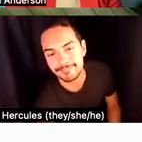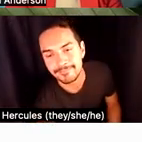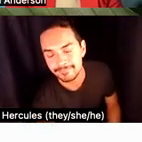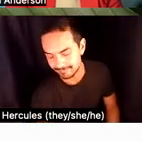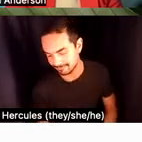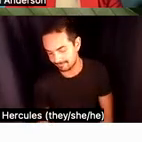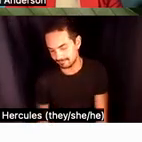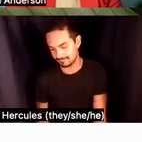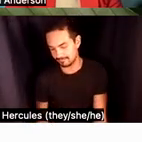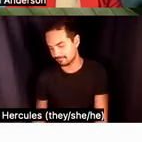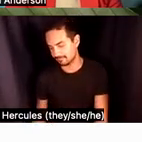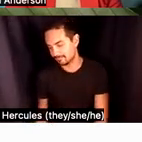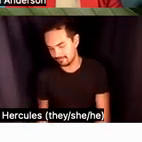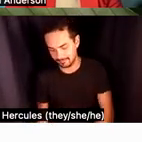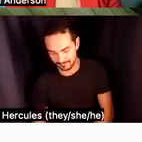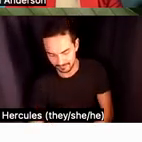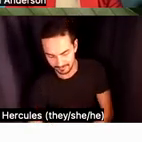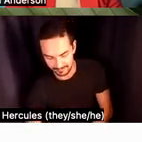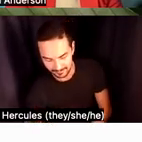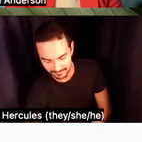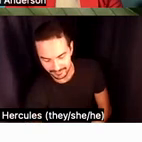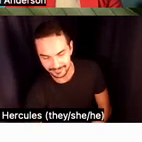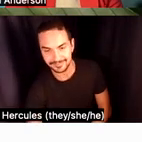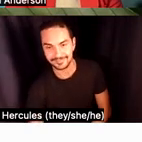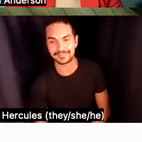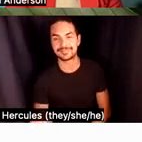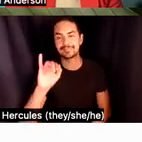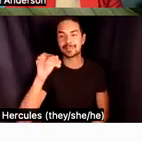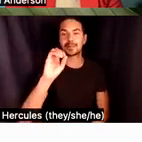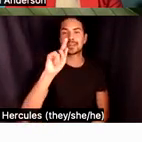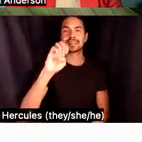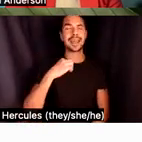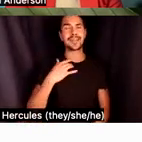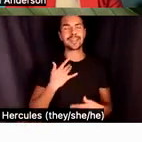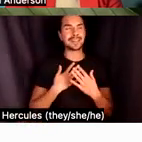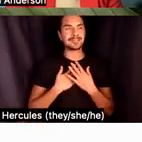I'm just very happy right now after listening to you. I feel like content, like a hug somehow.